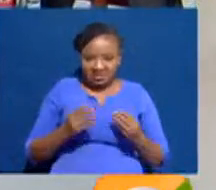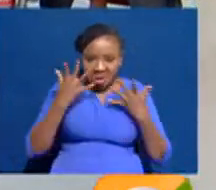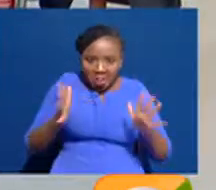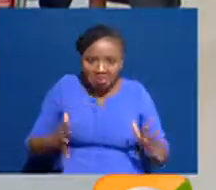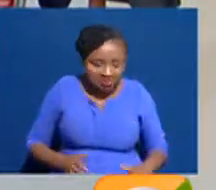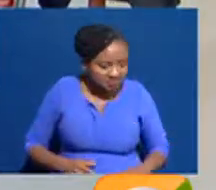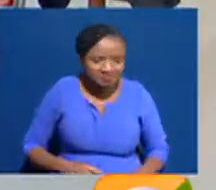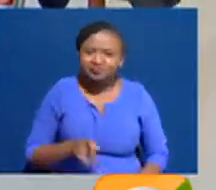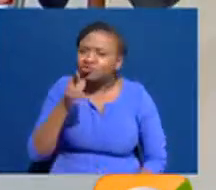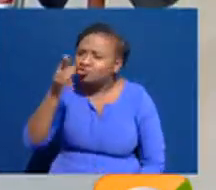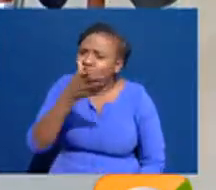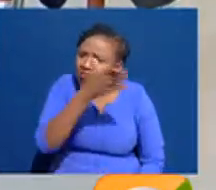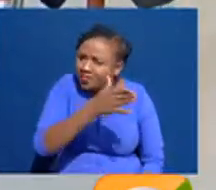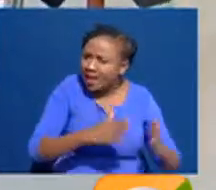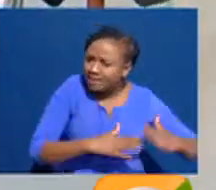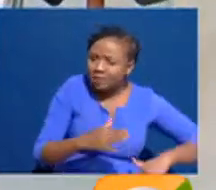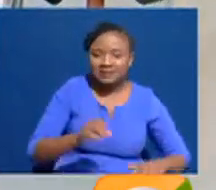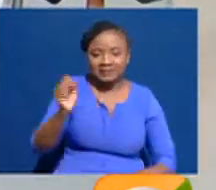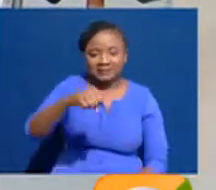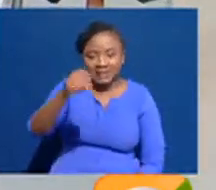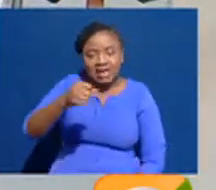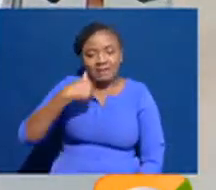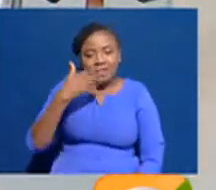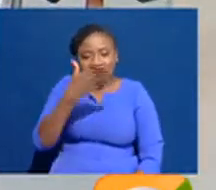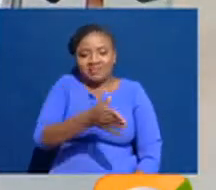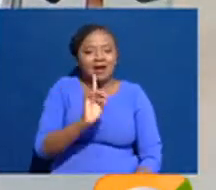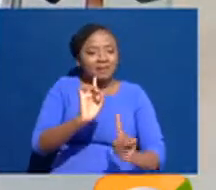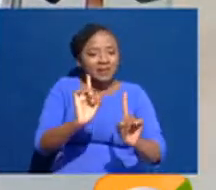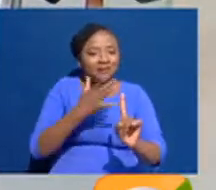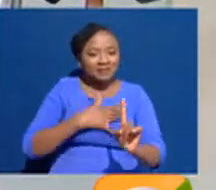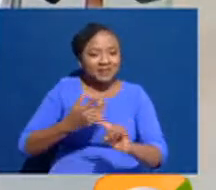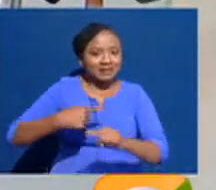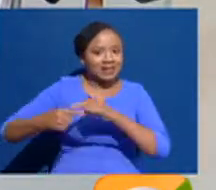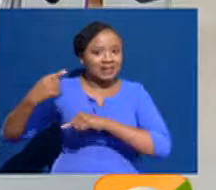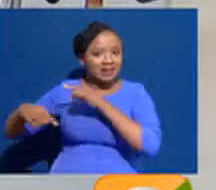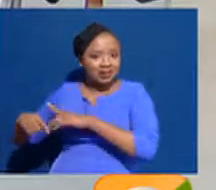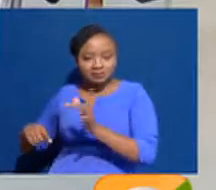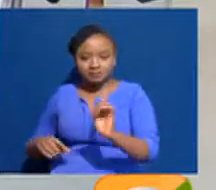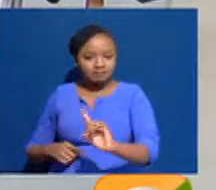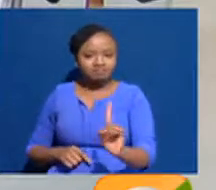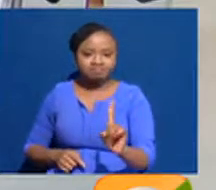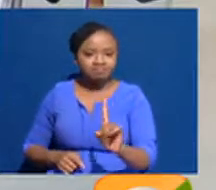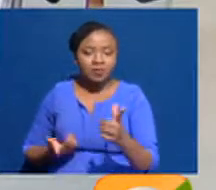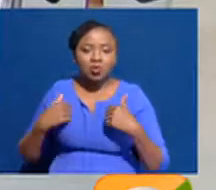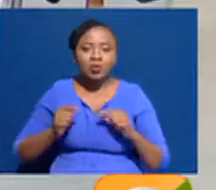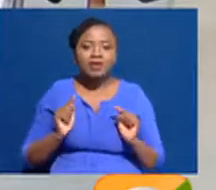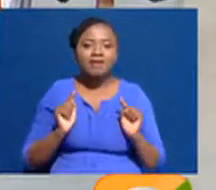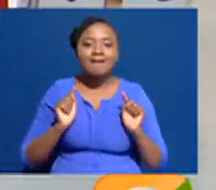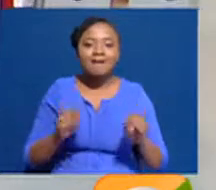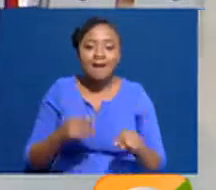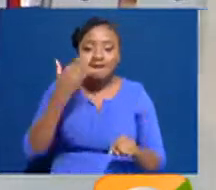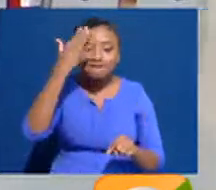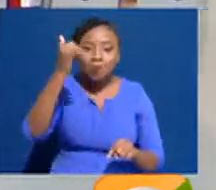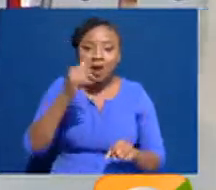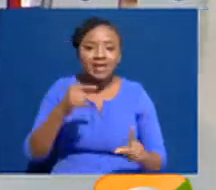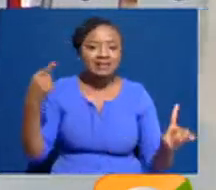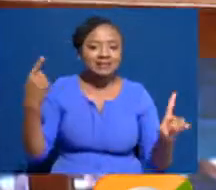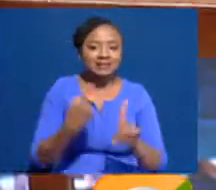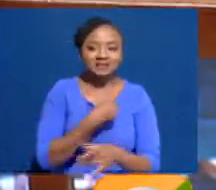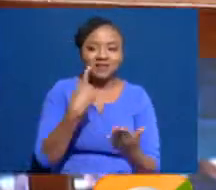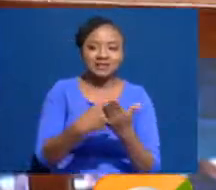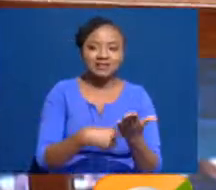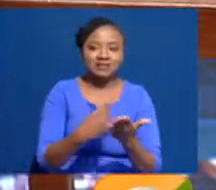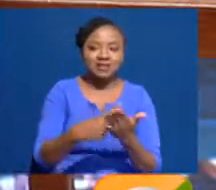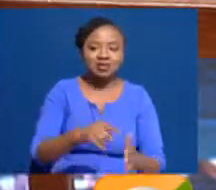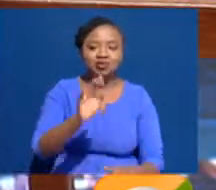the matter. Of Kenya. Yes, I was. And we are not taking me back to that debate of Bomas of Kenya. We're here because of a different debate.